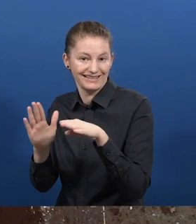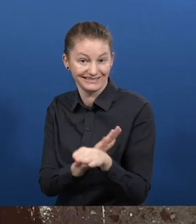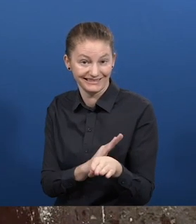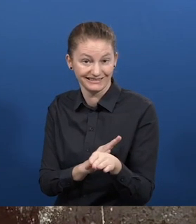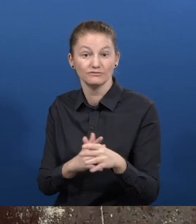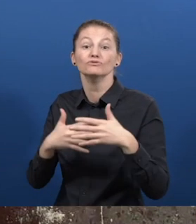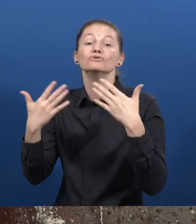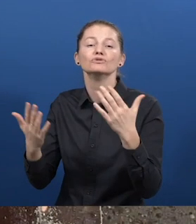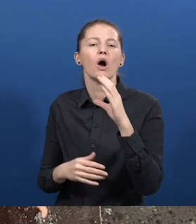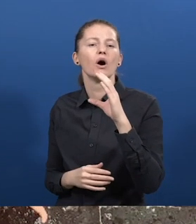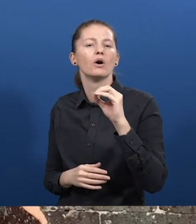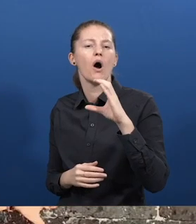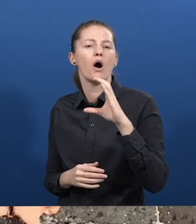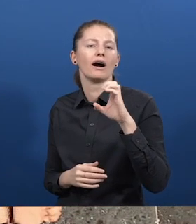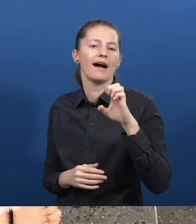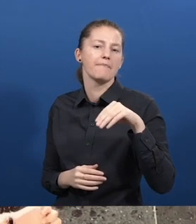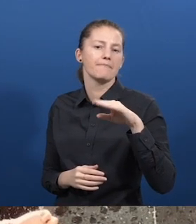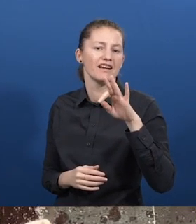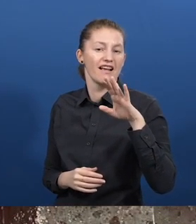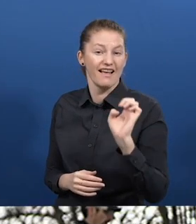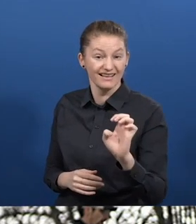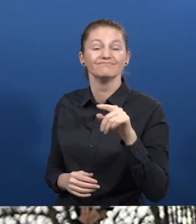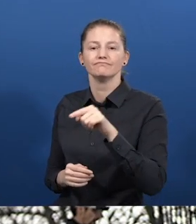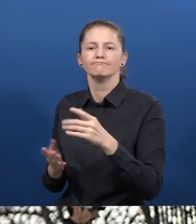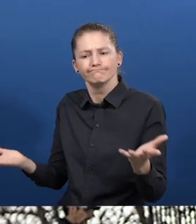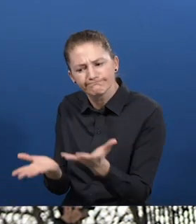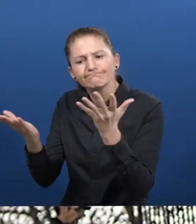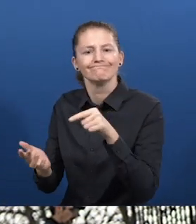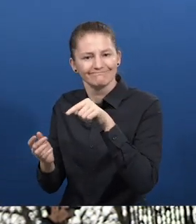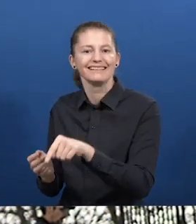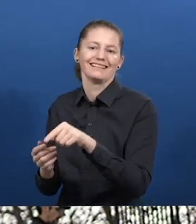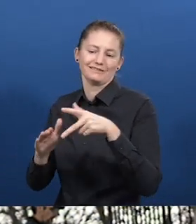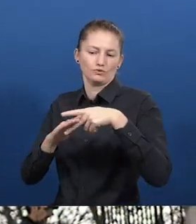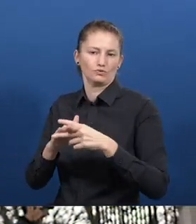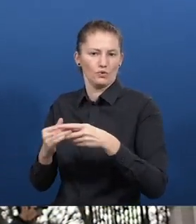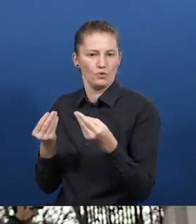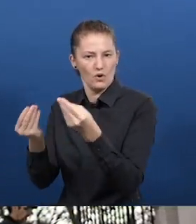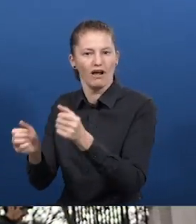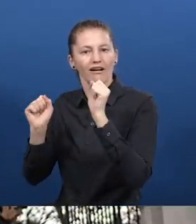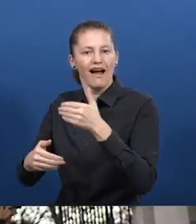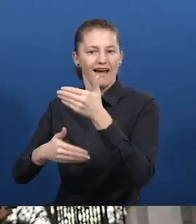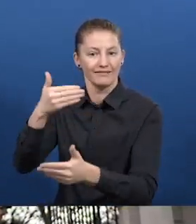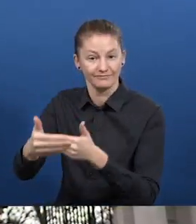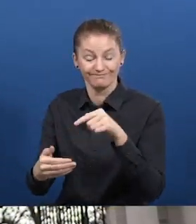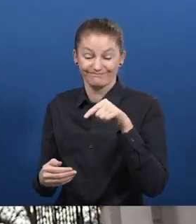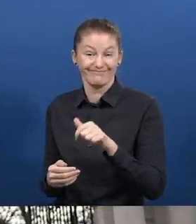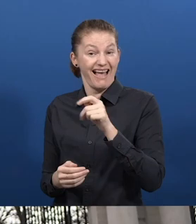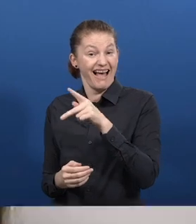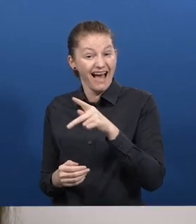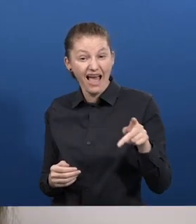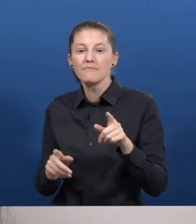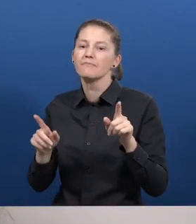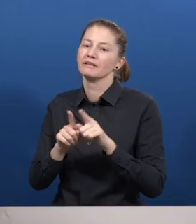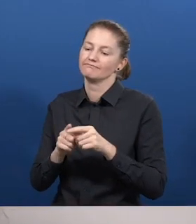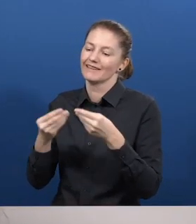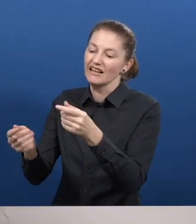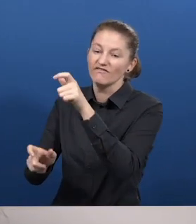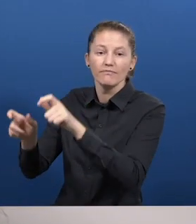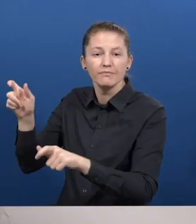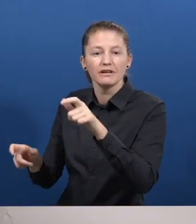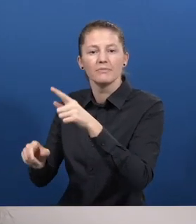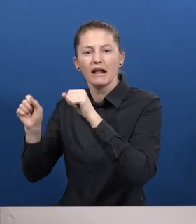Accessibility App is the only app in Spain that allows participation in the communication of accessibility barriers in cities and environments, also